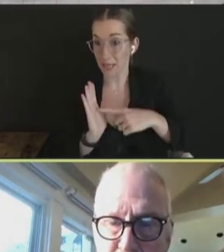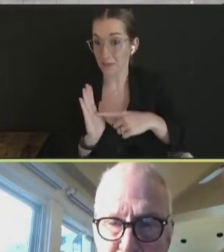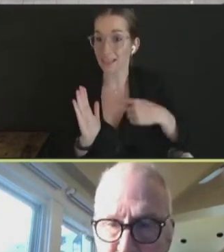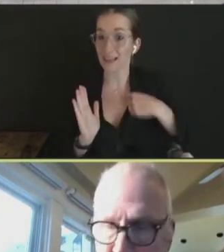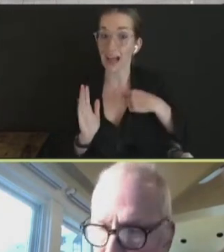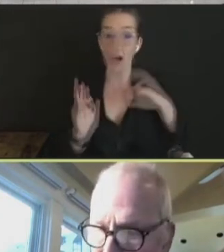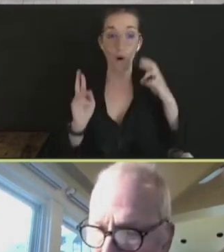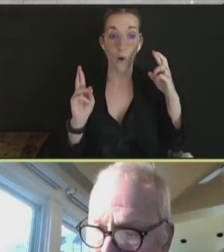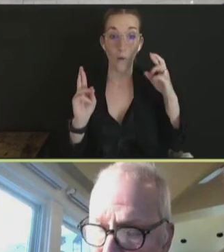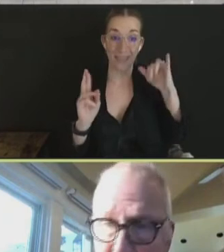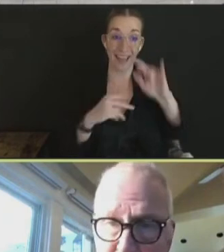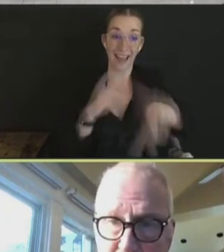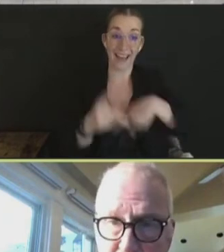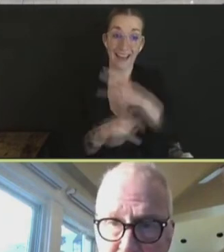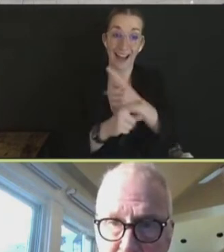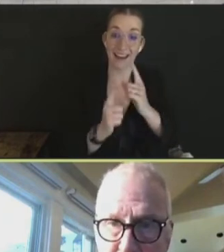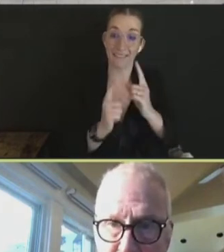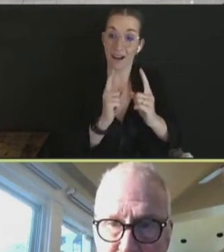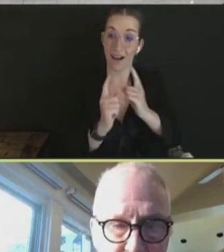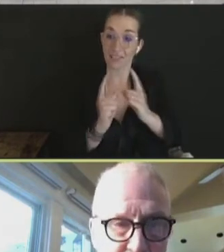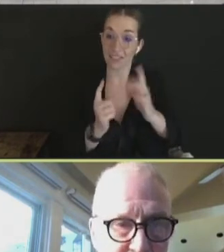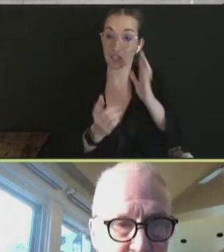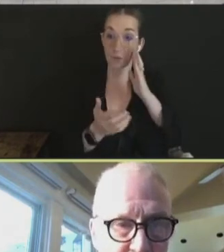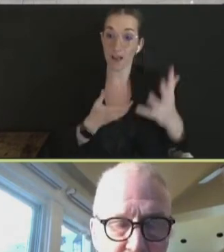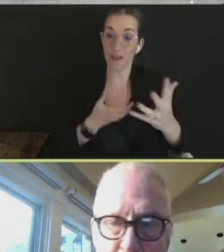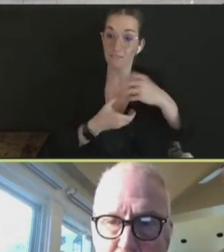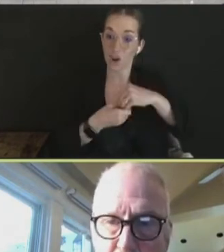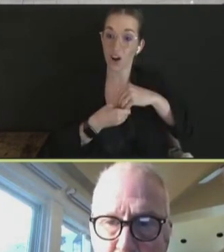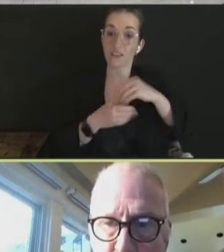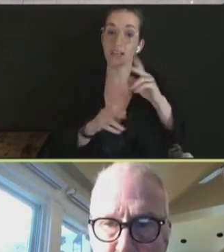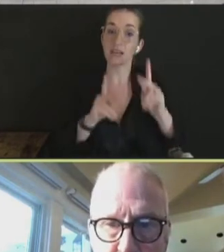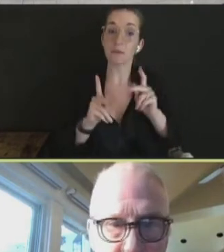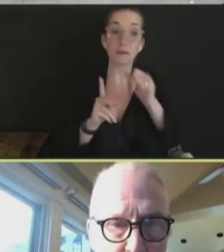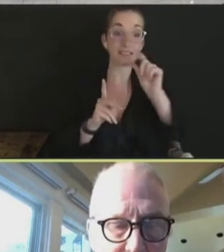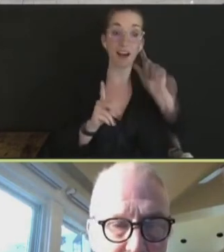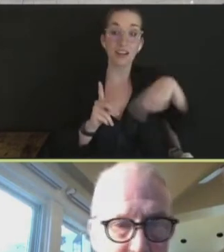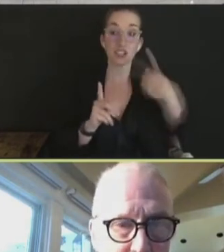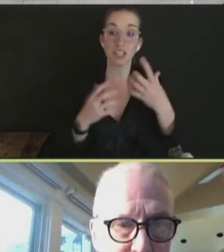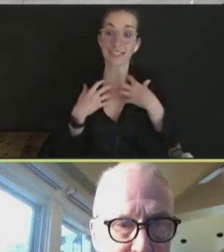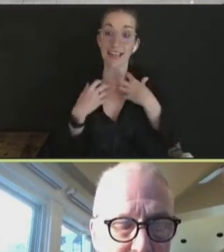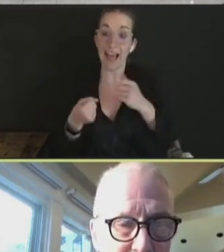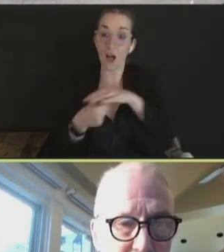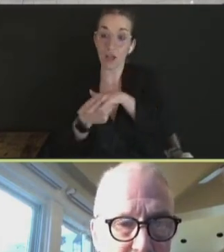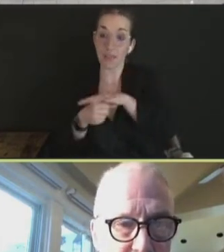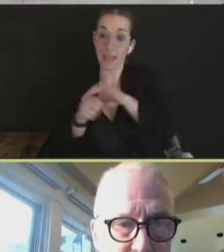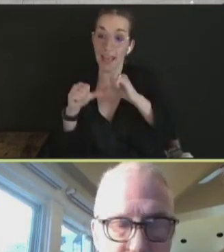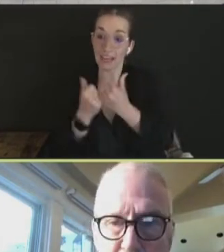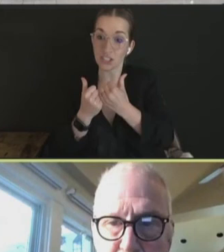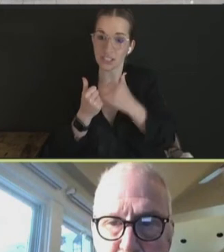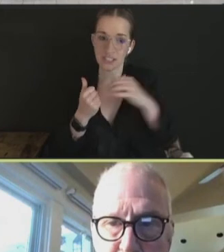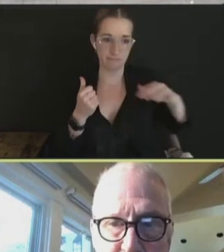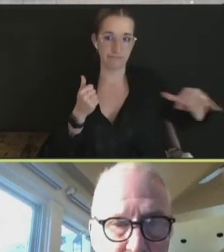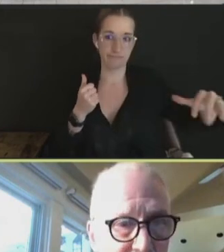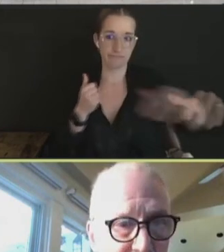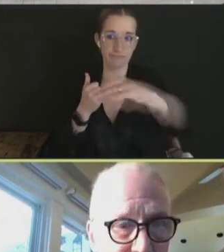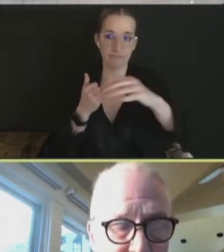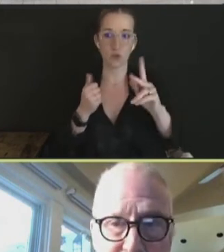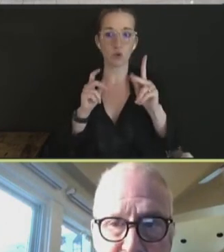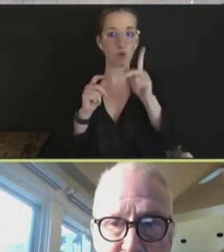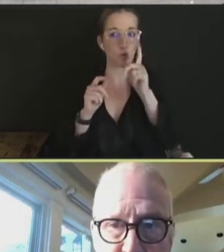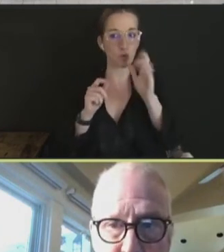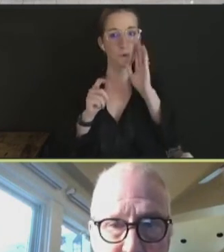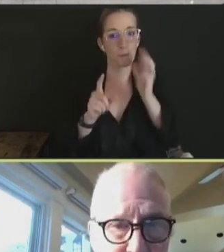of conversations would involve those outside of the health realm who are going to be impacted by the continued undermining of